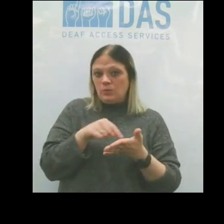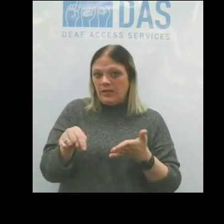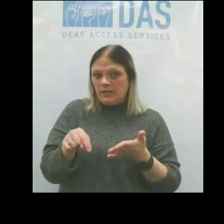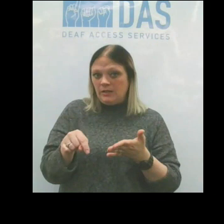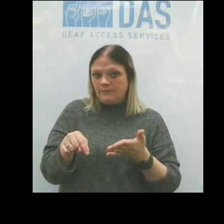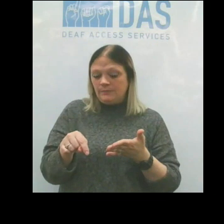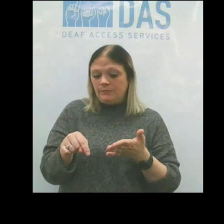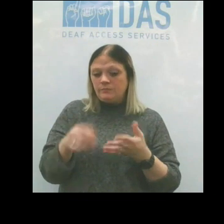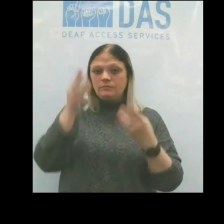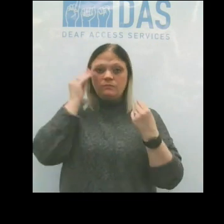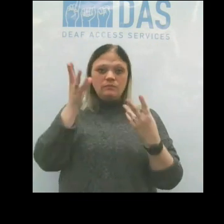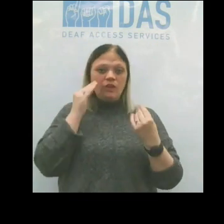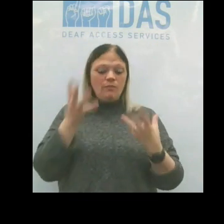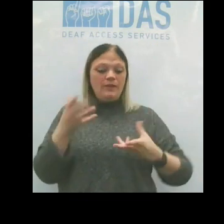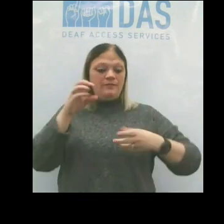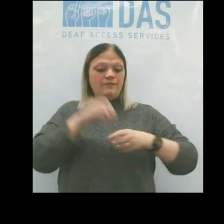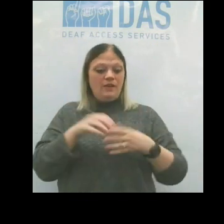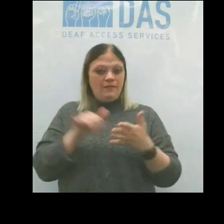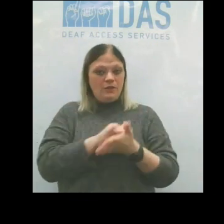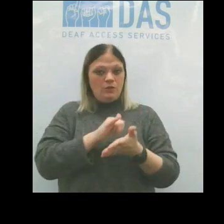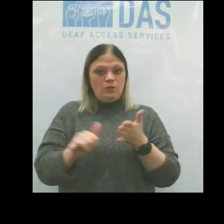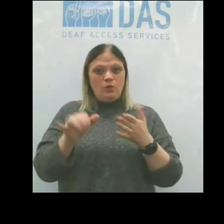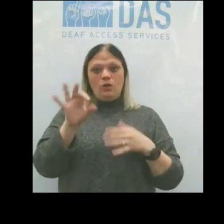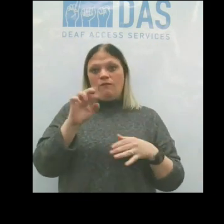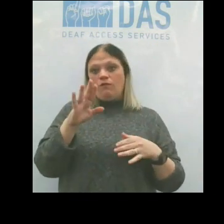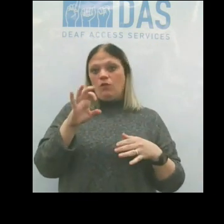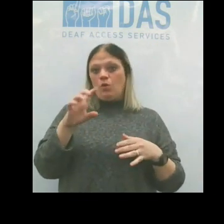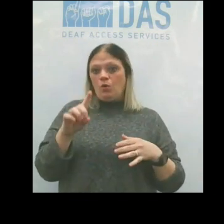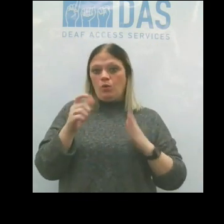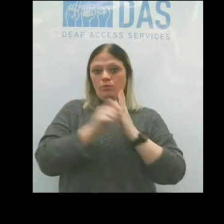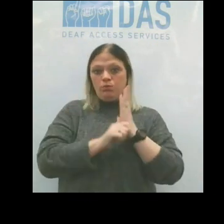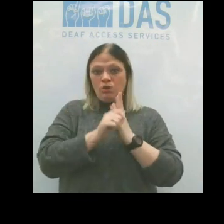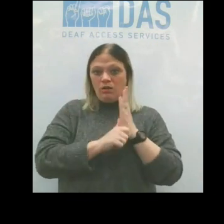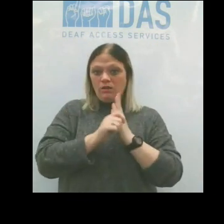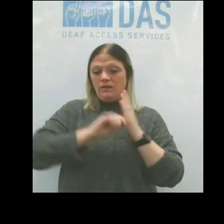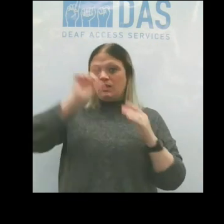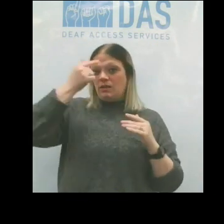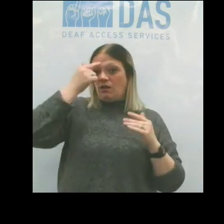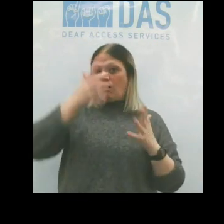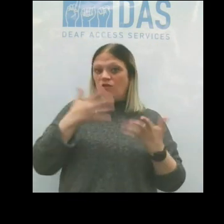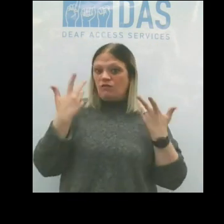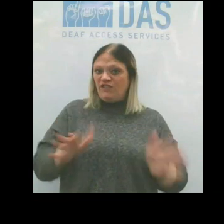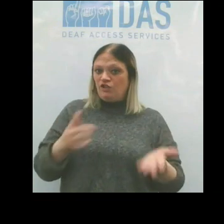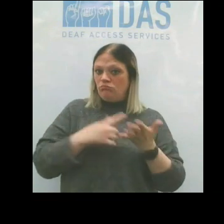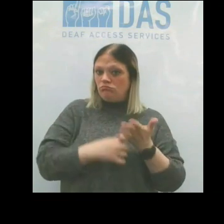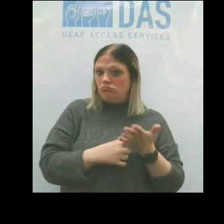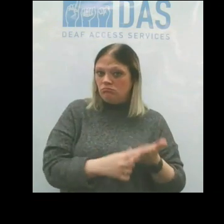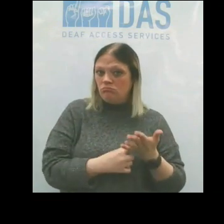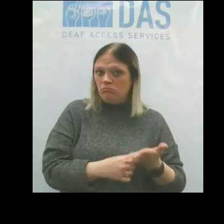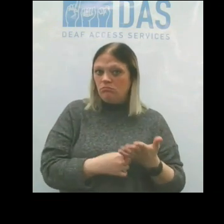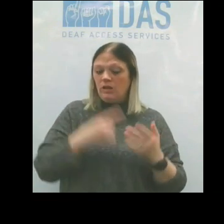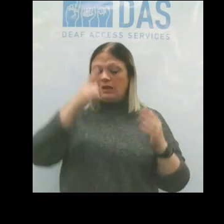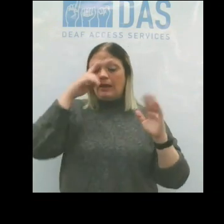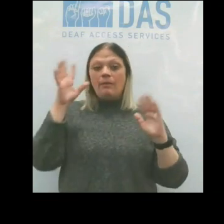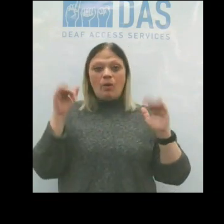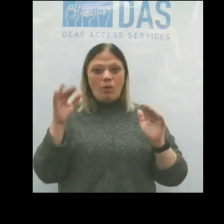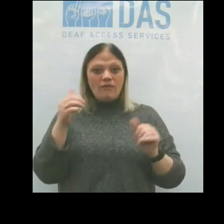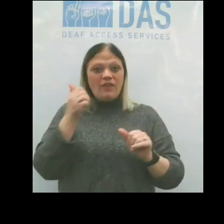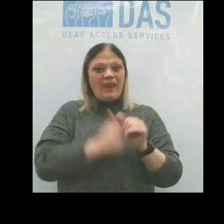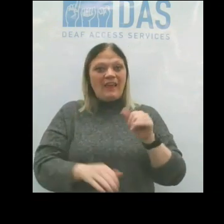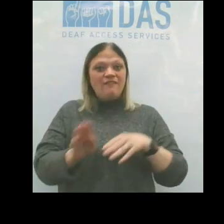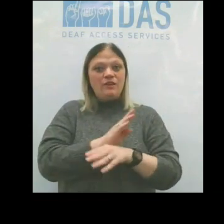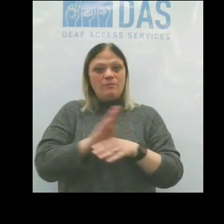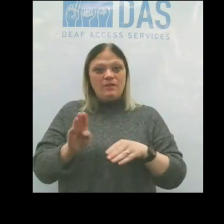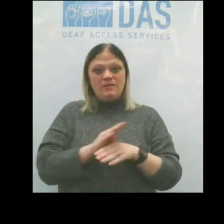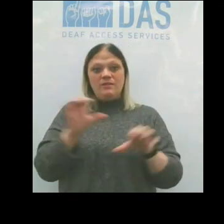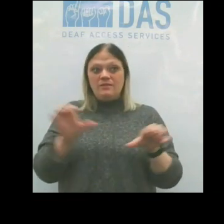The information is contained in the New York Forward booklet that the governor talked about. And I'm hopeful that every business does